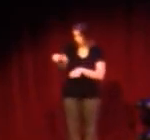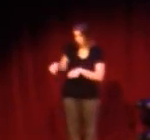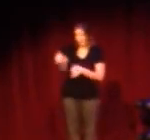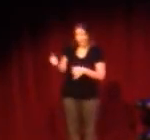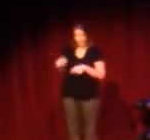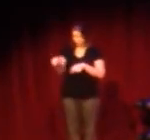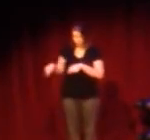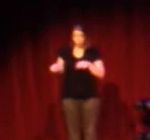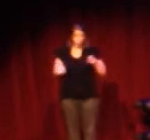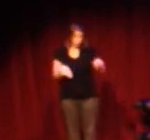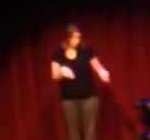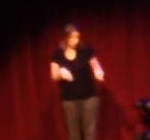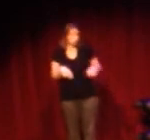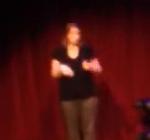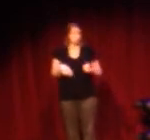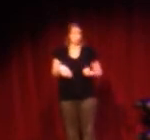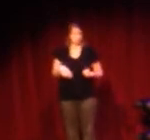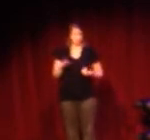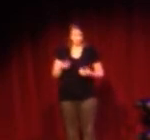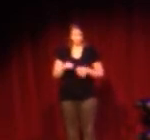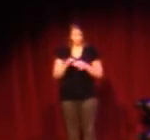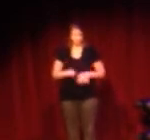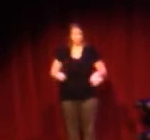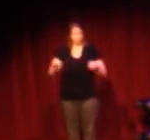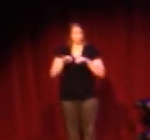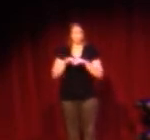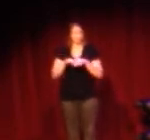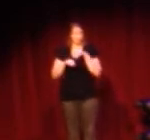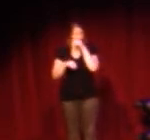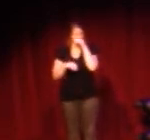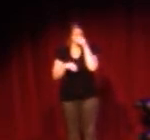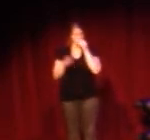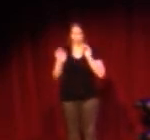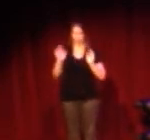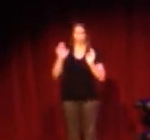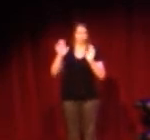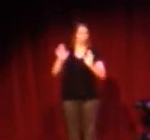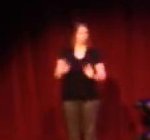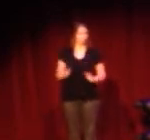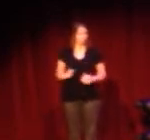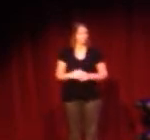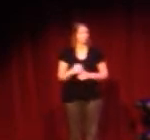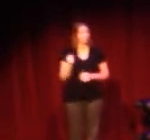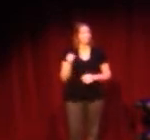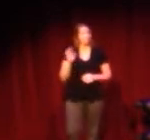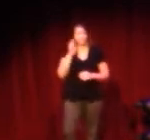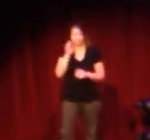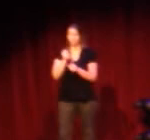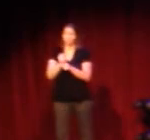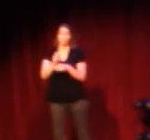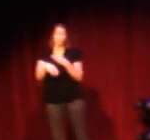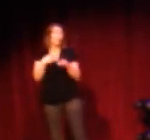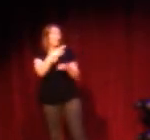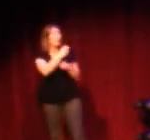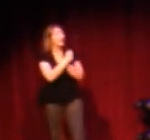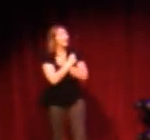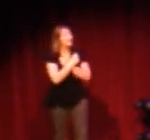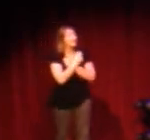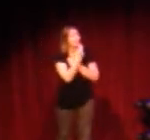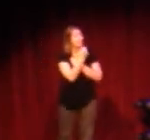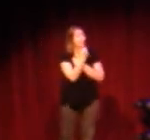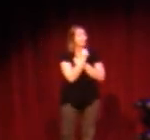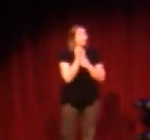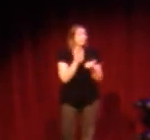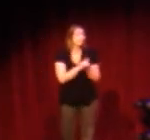now. That's a really heavy and great thing to do and change the world. Yeah. So we need a couple... Oh, you guys are hugging. You're so